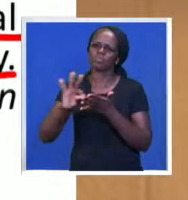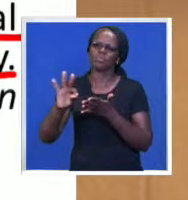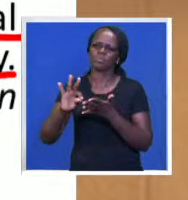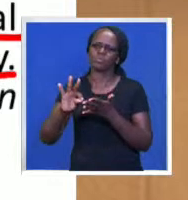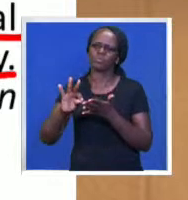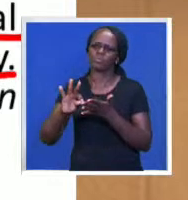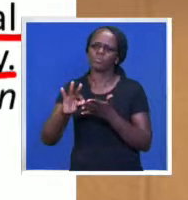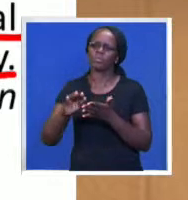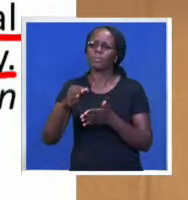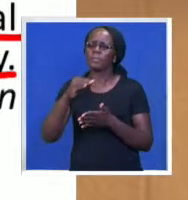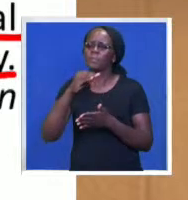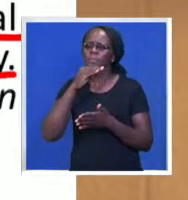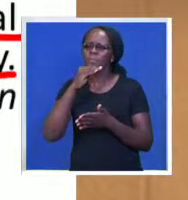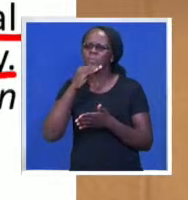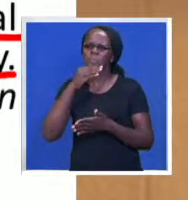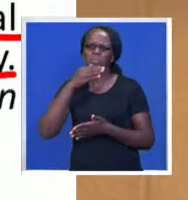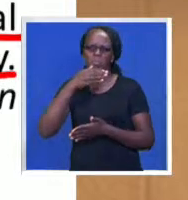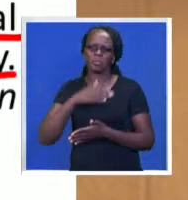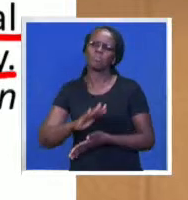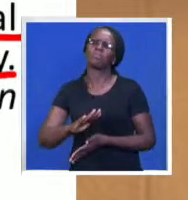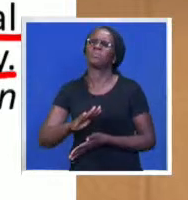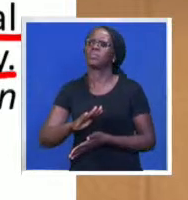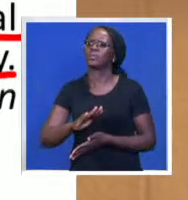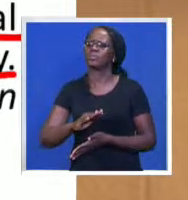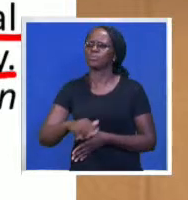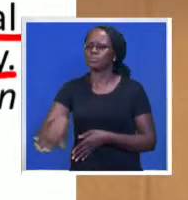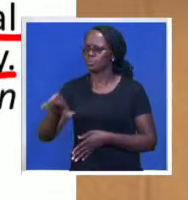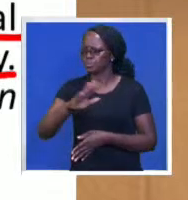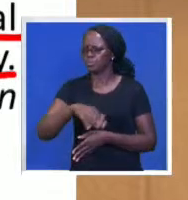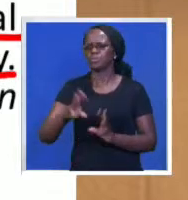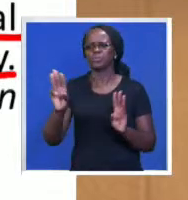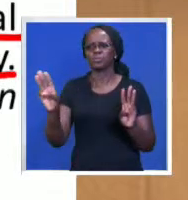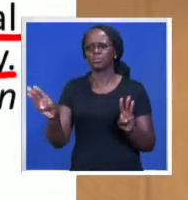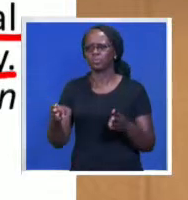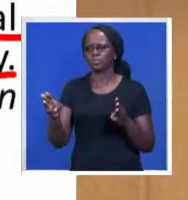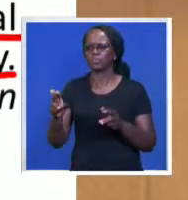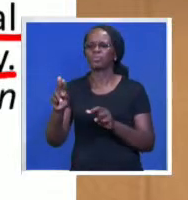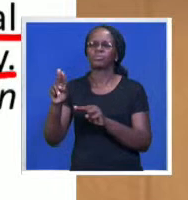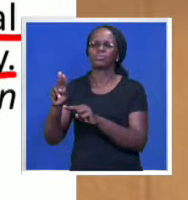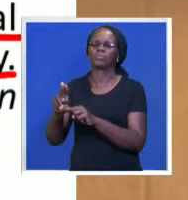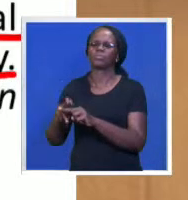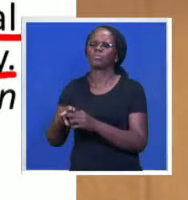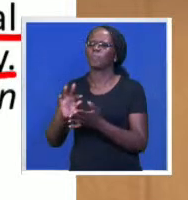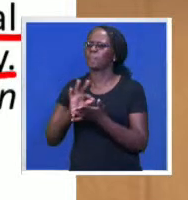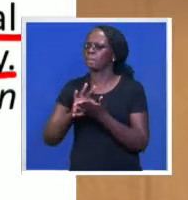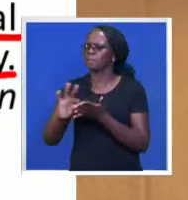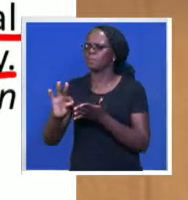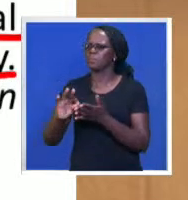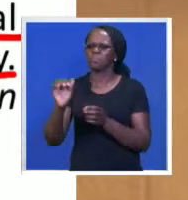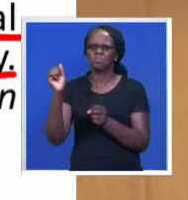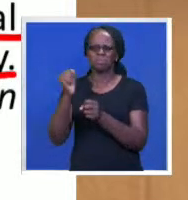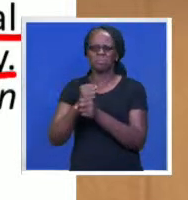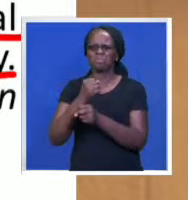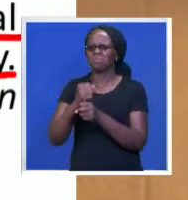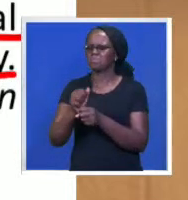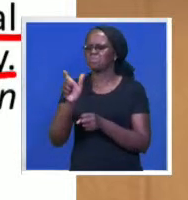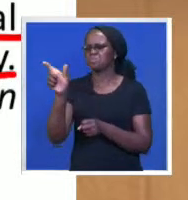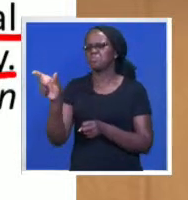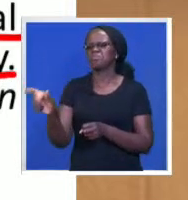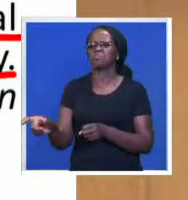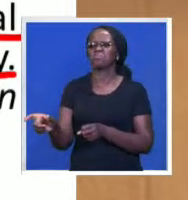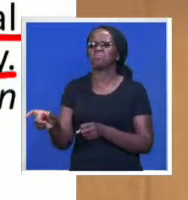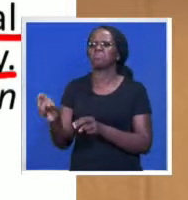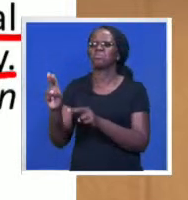times. We have to live. No one wants to live in a dirty environment. No one wants to live in a dirty household. We all want to